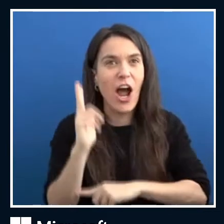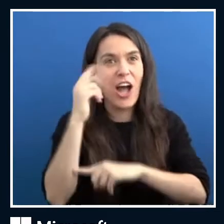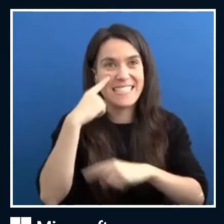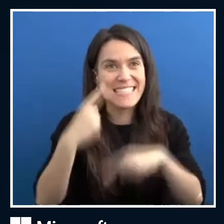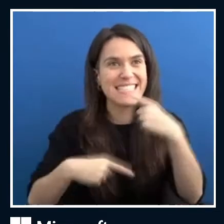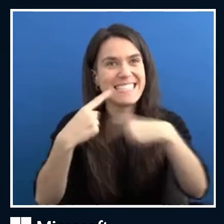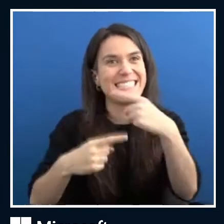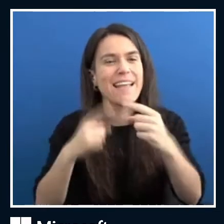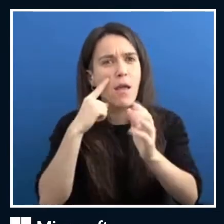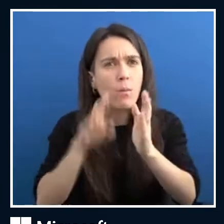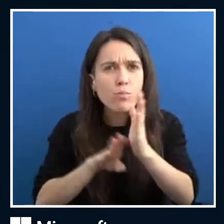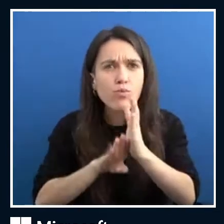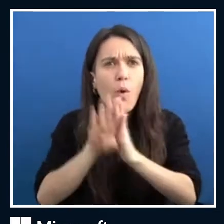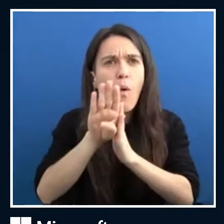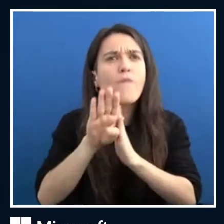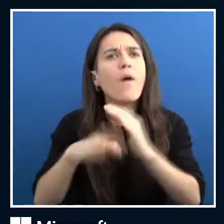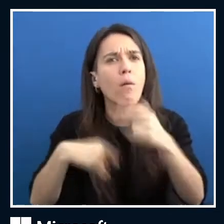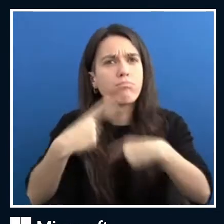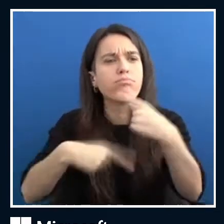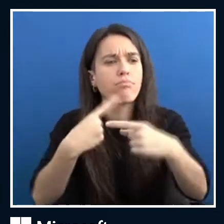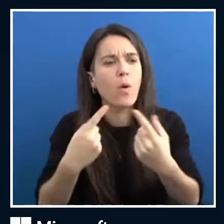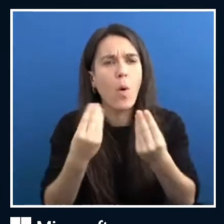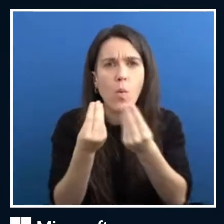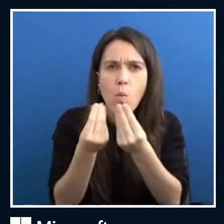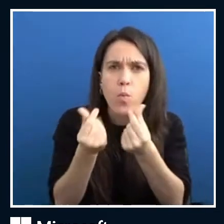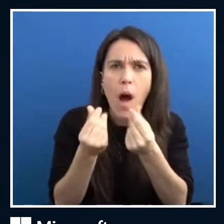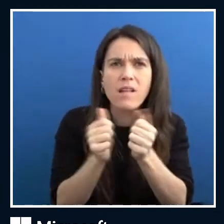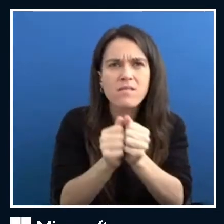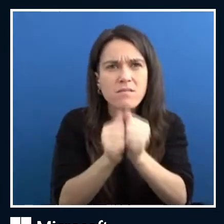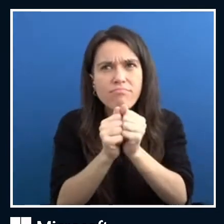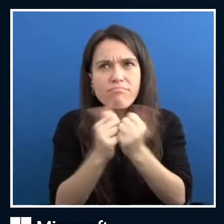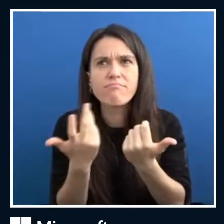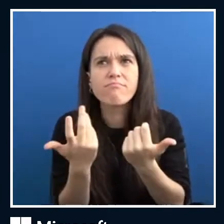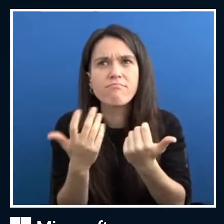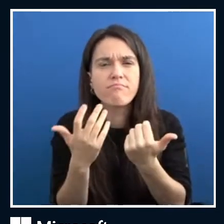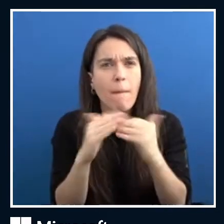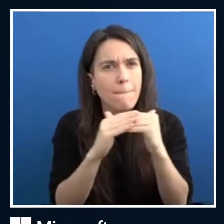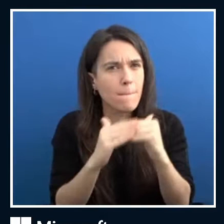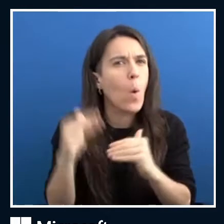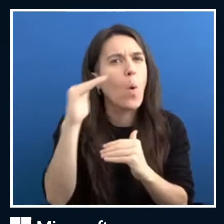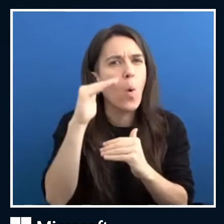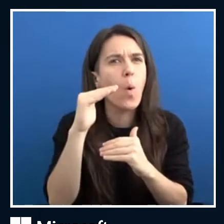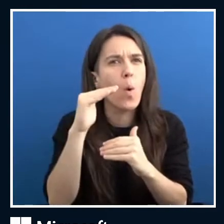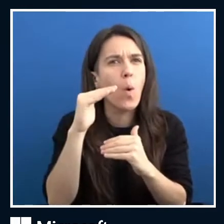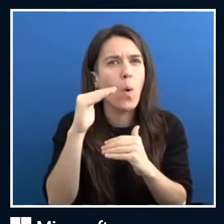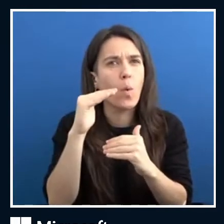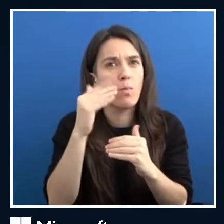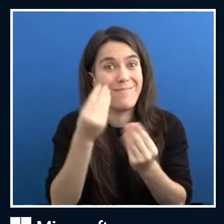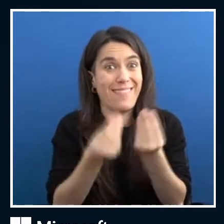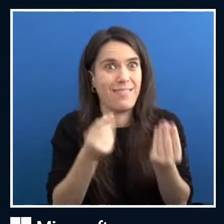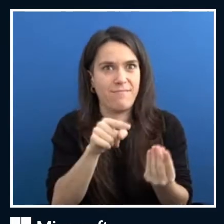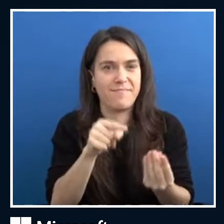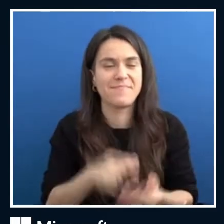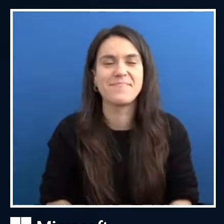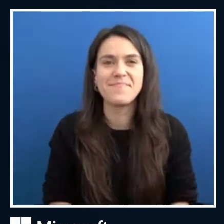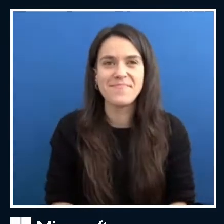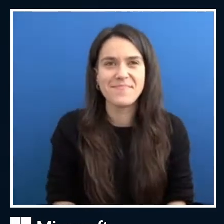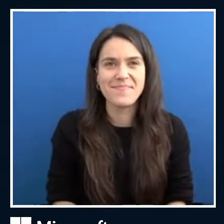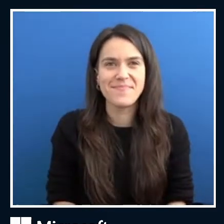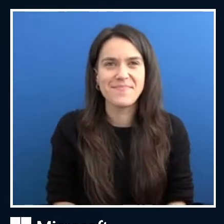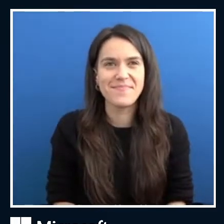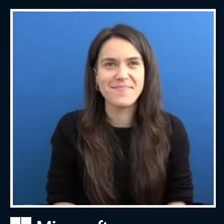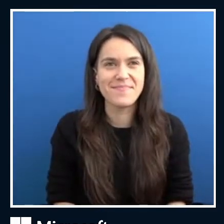improving quality of these things. And AlphaFold is not the